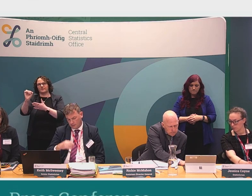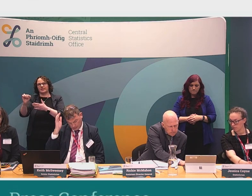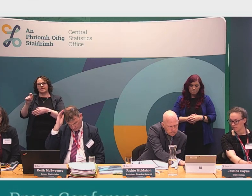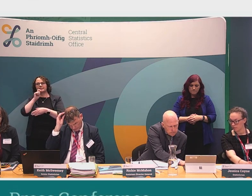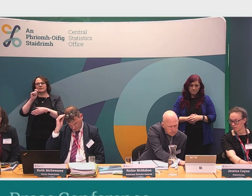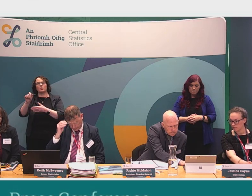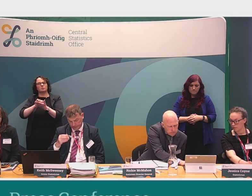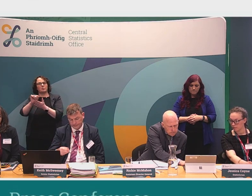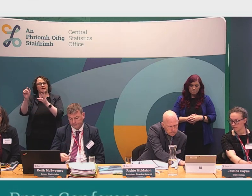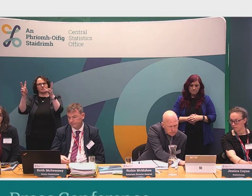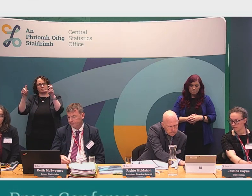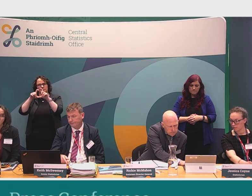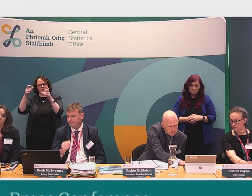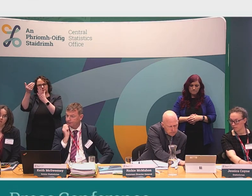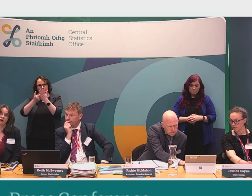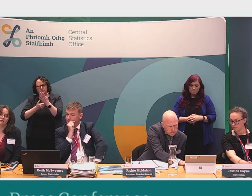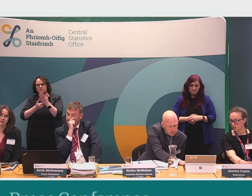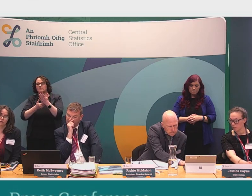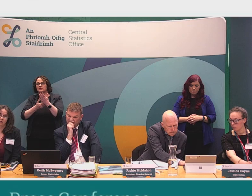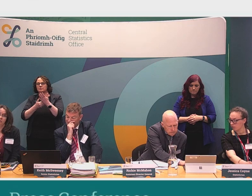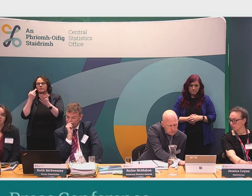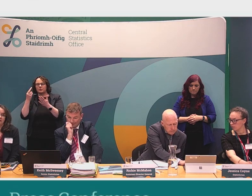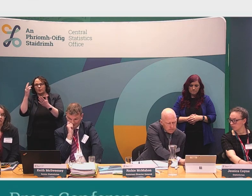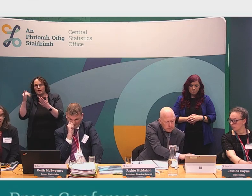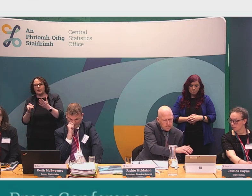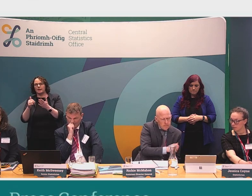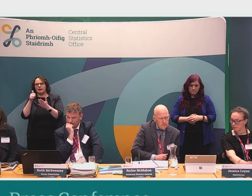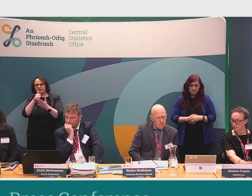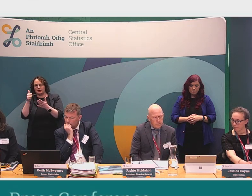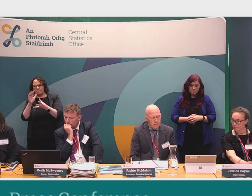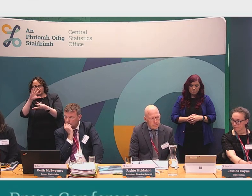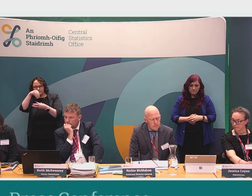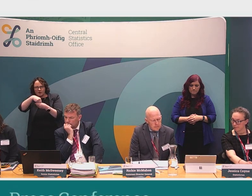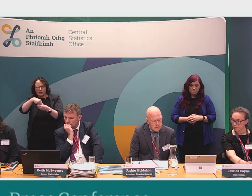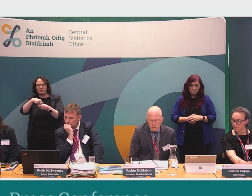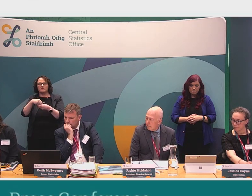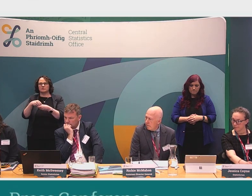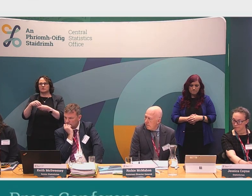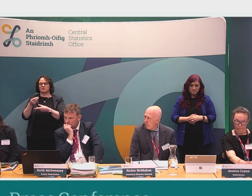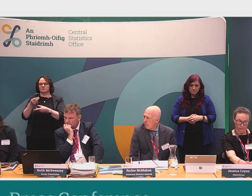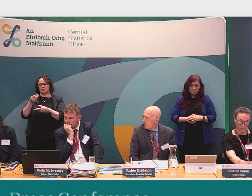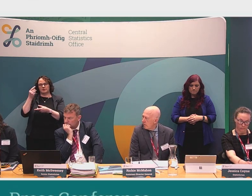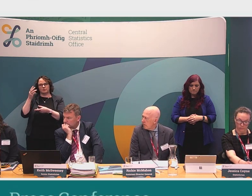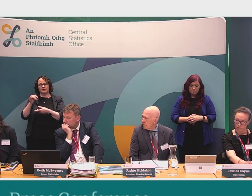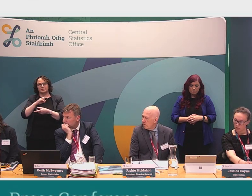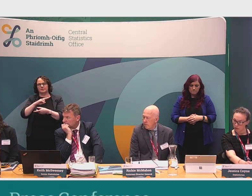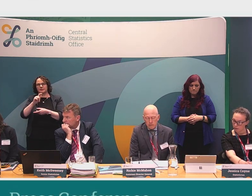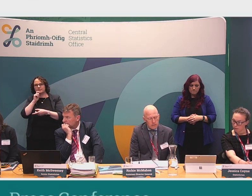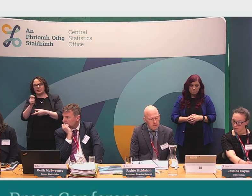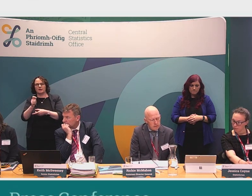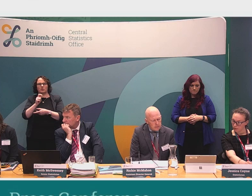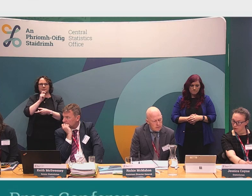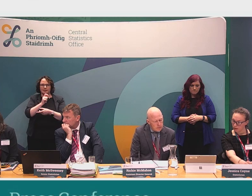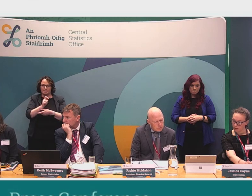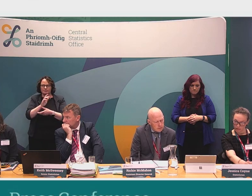there in terms of reasons that perhaps alcohol was involved in the situation. Maybe that's the reason why you did or did not disclose. But the reality is whether or